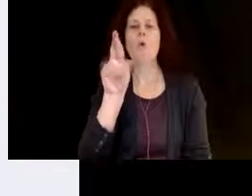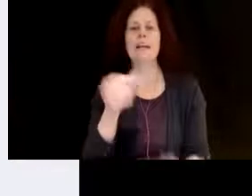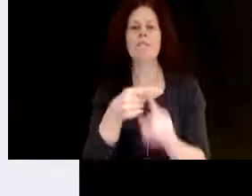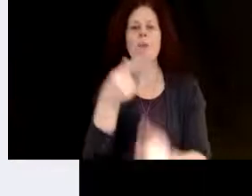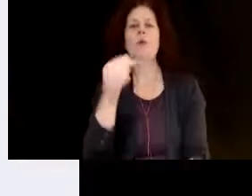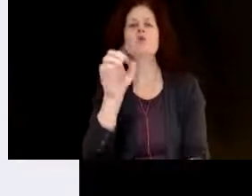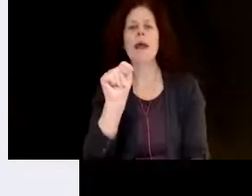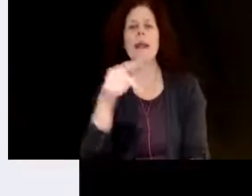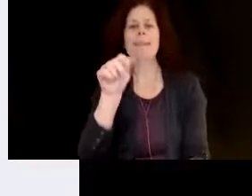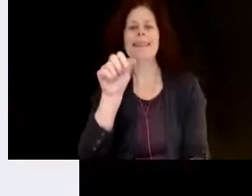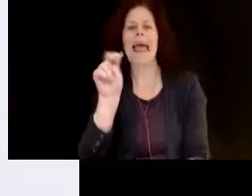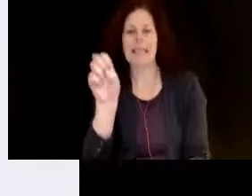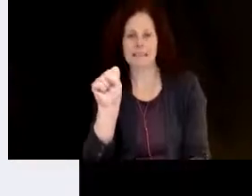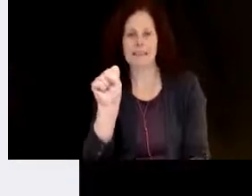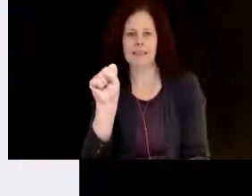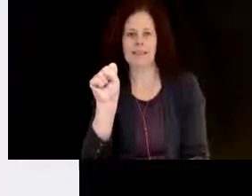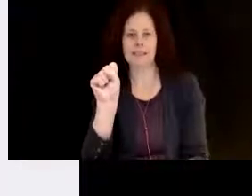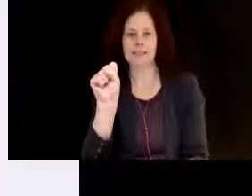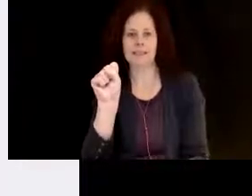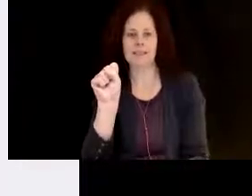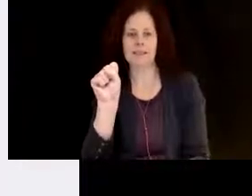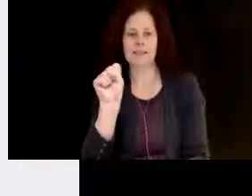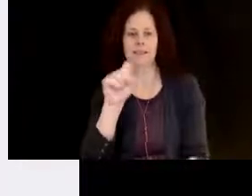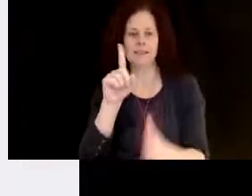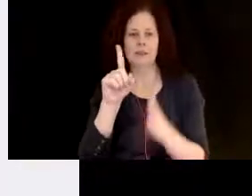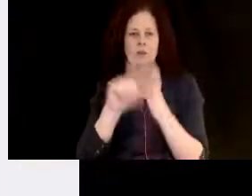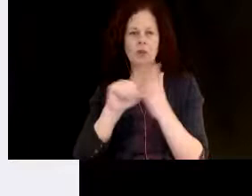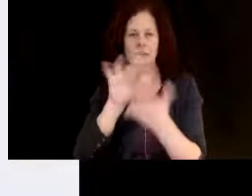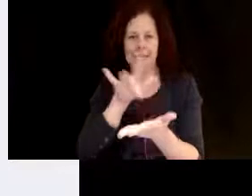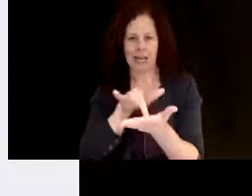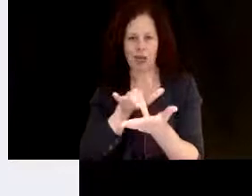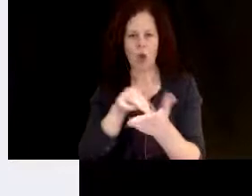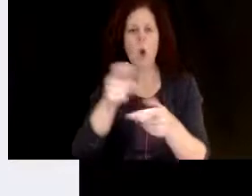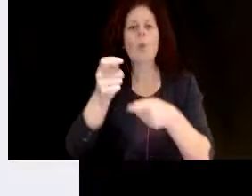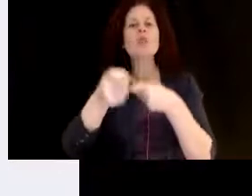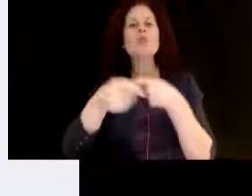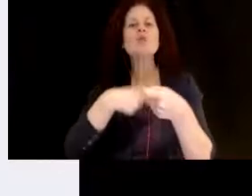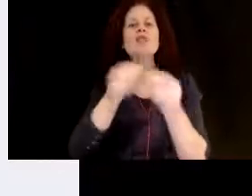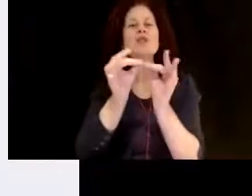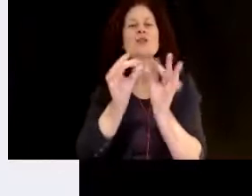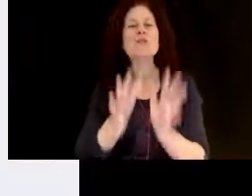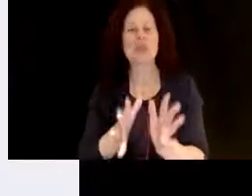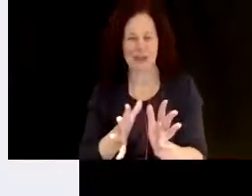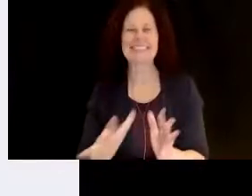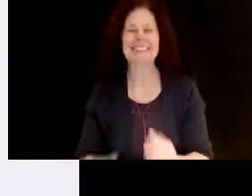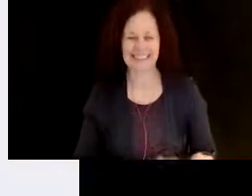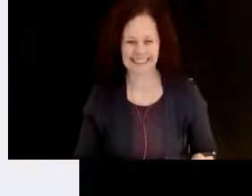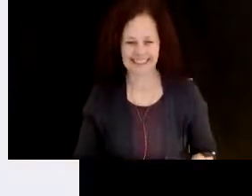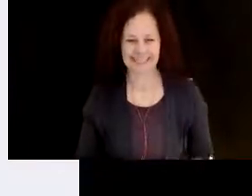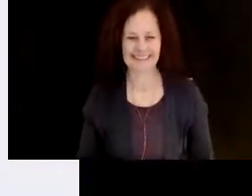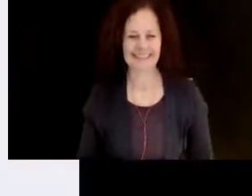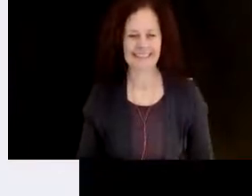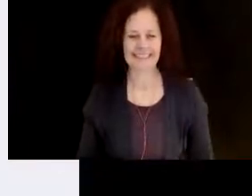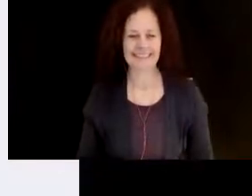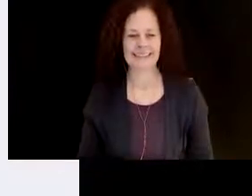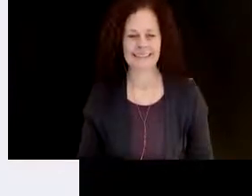Rich, you ready to go? I am here, yes. Okay. Good morning, everyone. I appreciate the opportunity to be here. I want to be